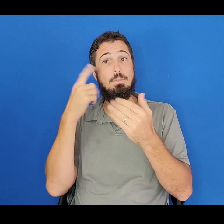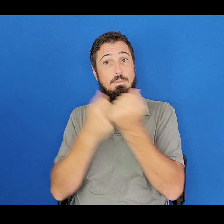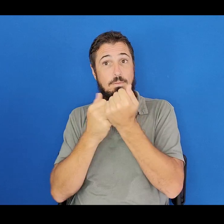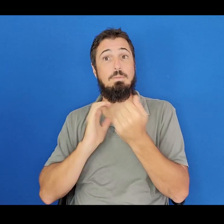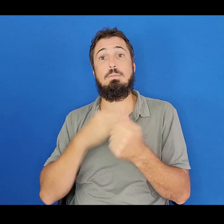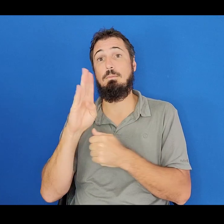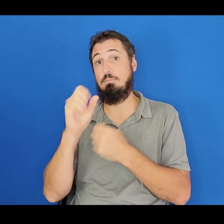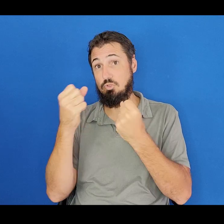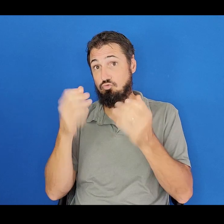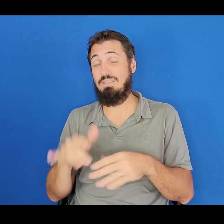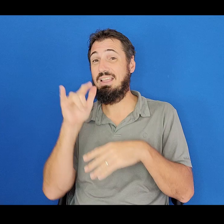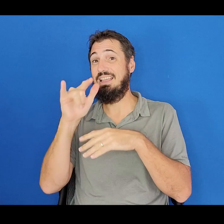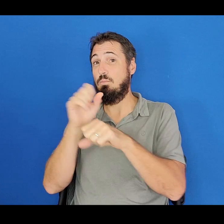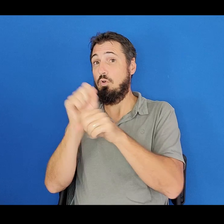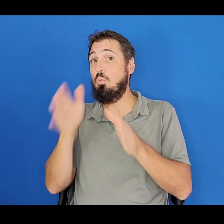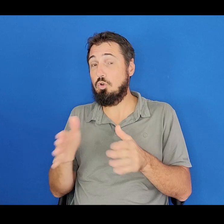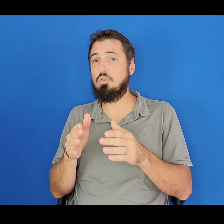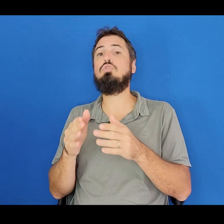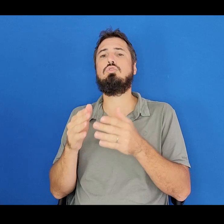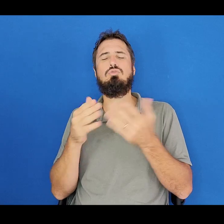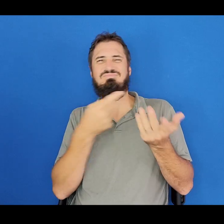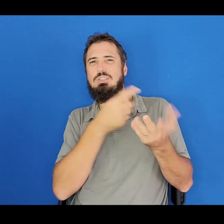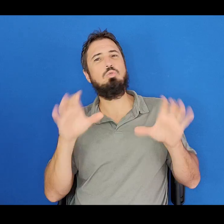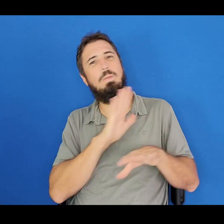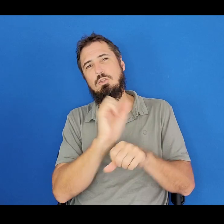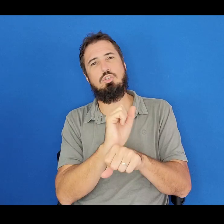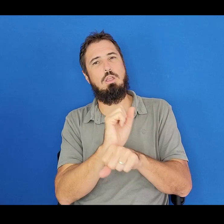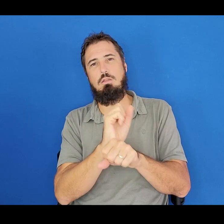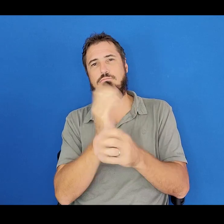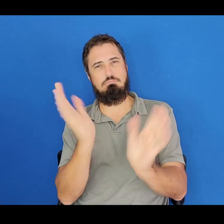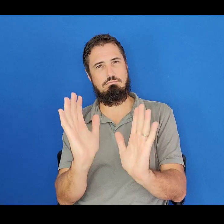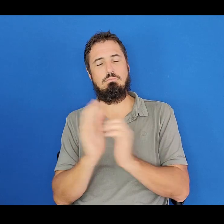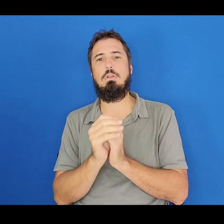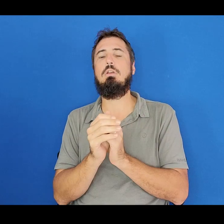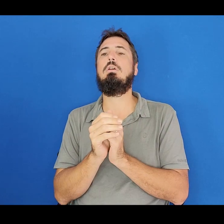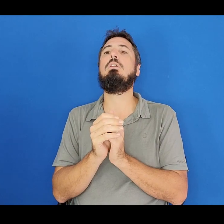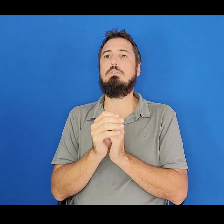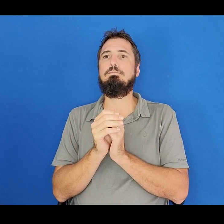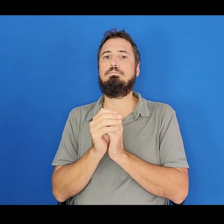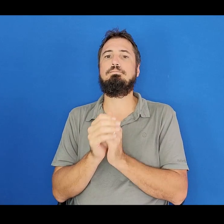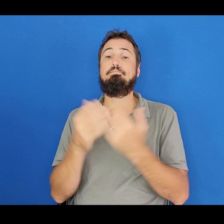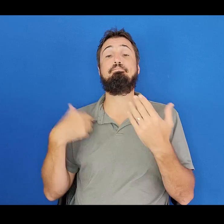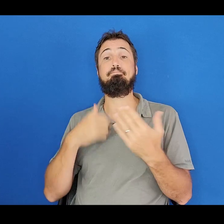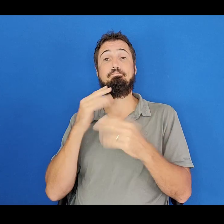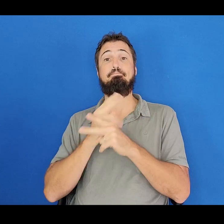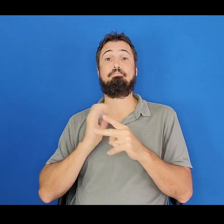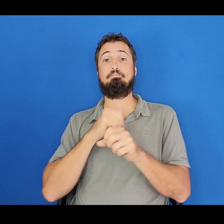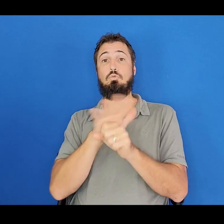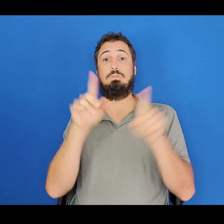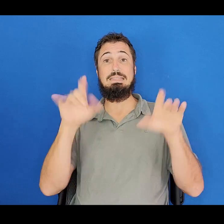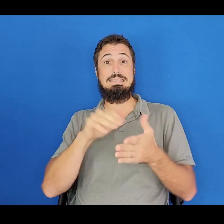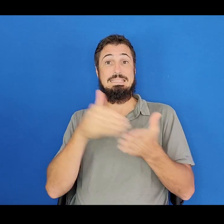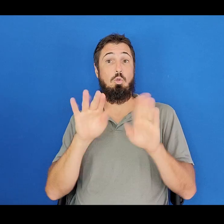bus drivers and airport workers doing their job enforcing this federal mandate. We are keeping the county's COVID testing